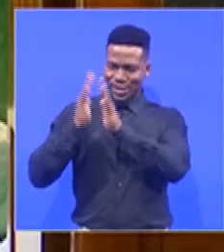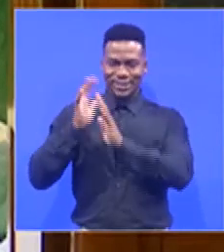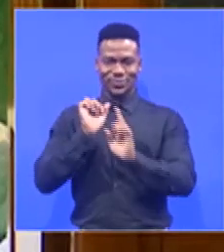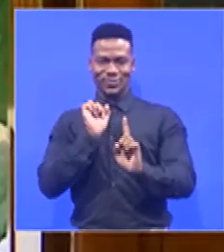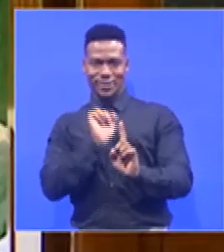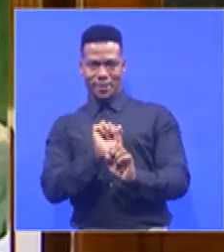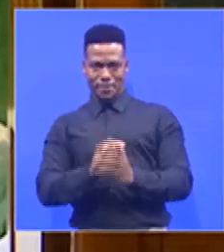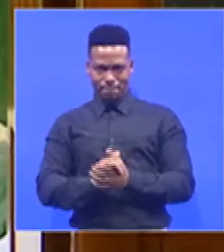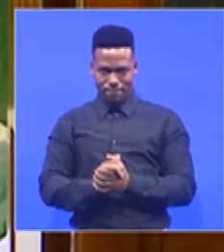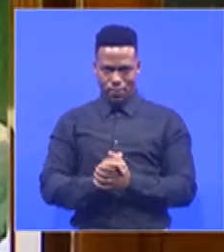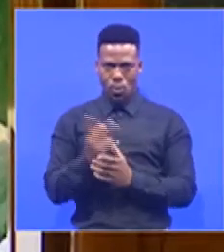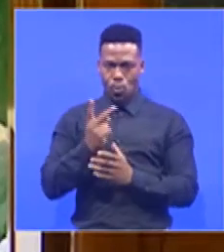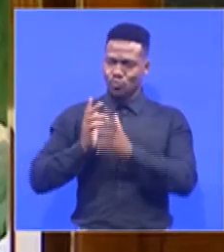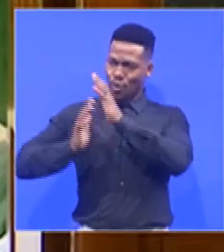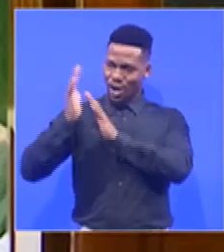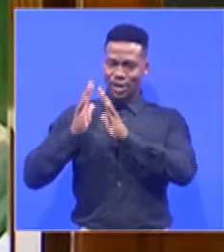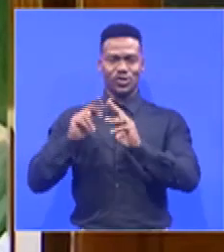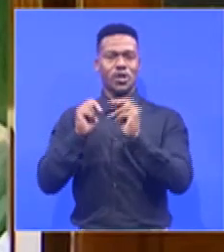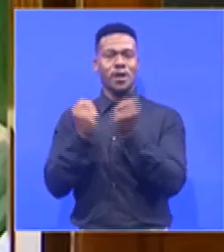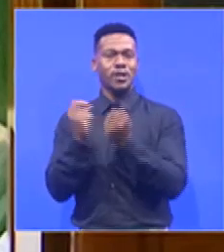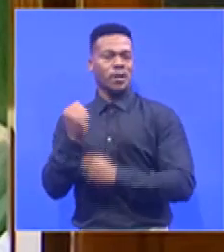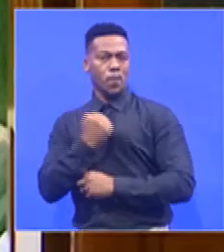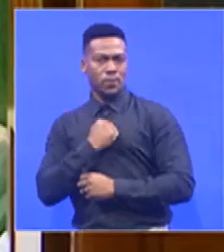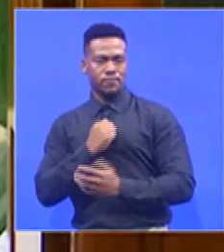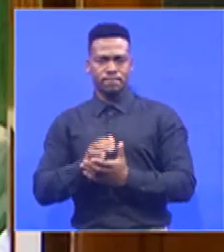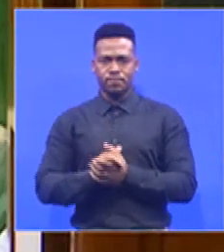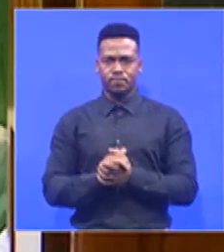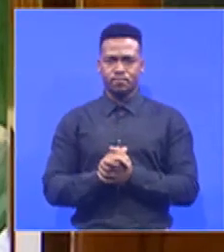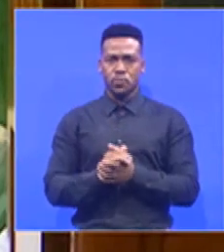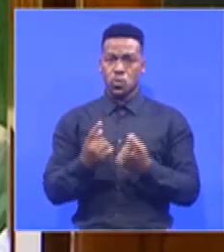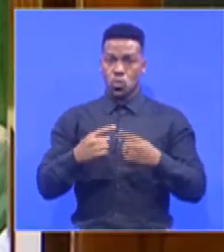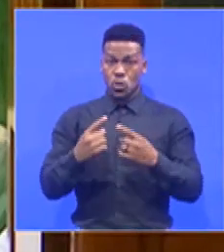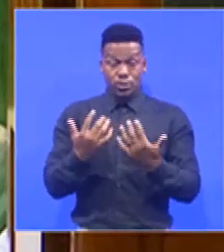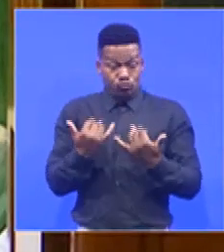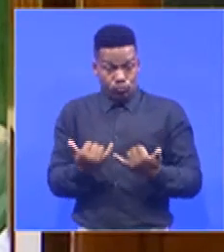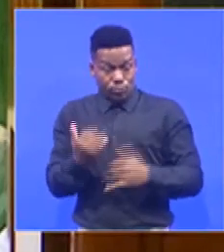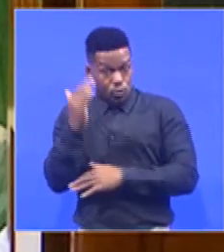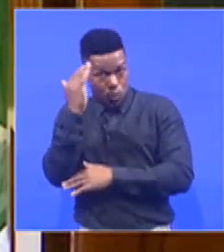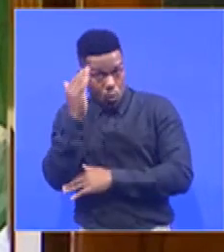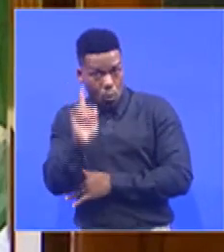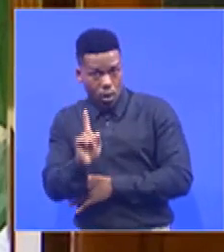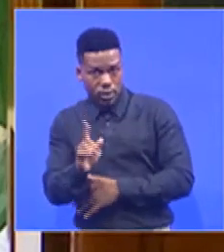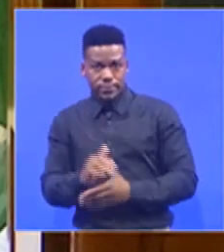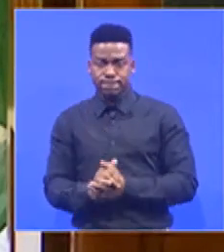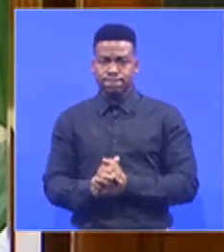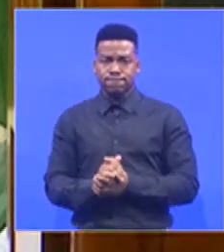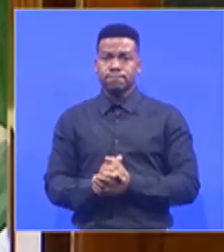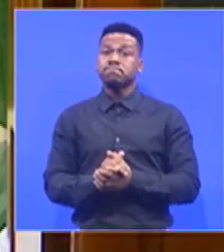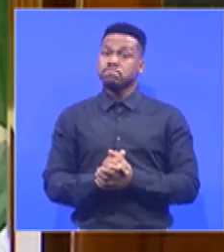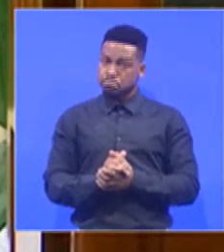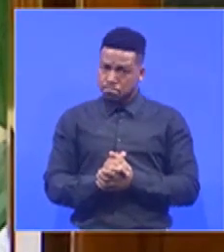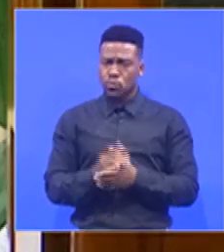the history of our beloved nation. We know today that as a country, we have